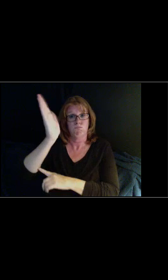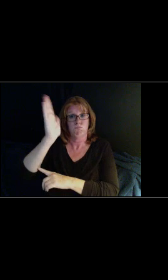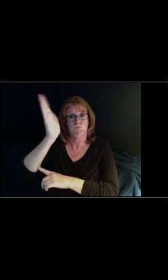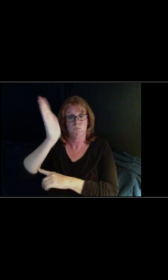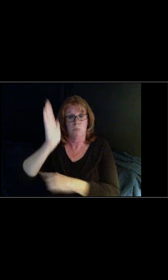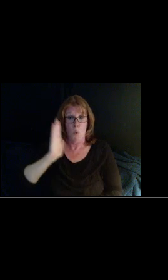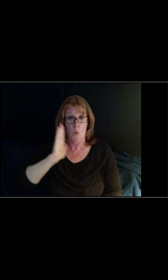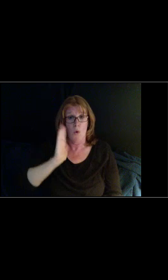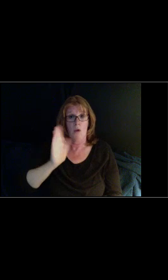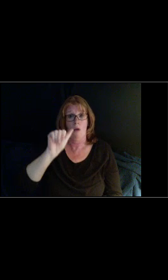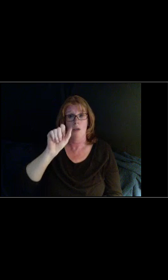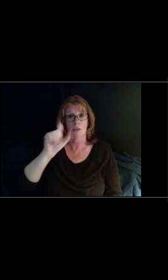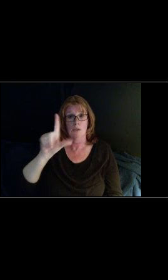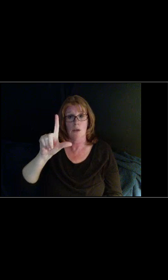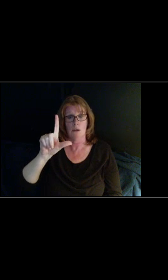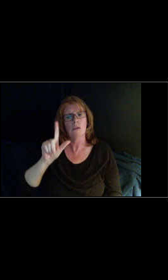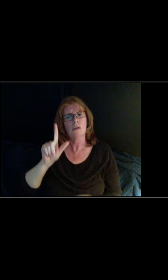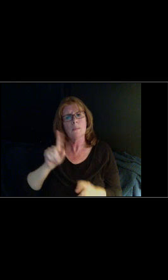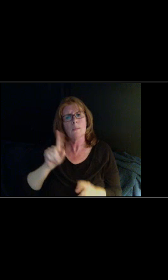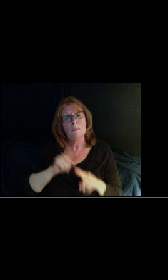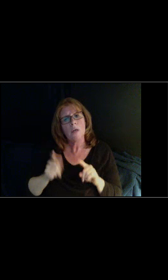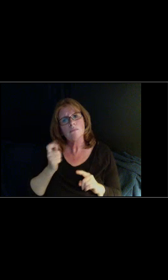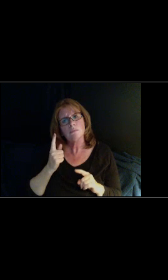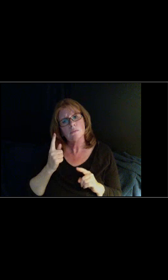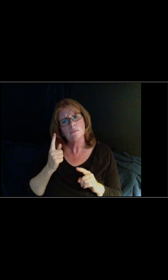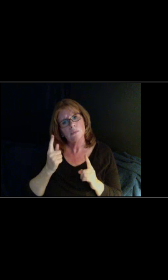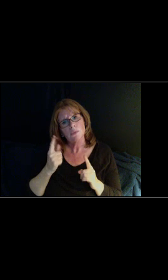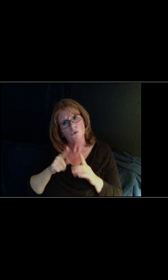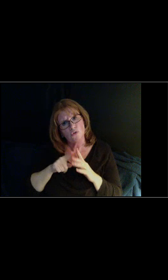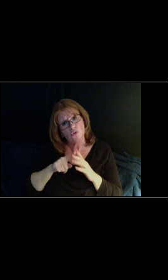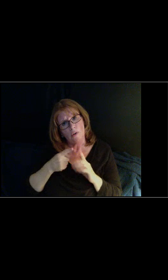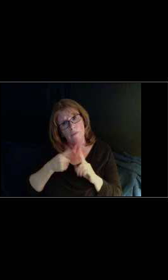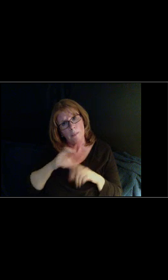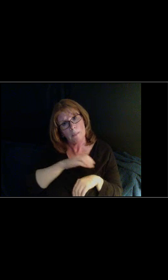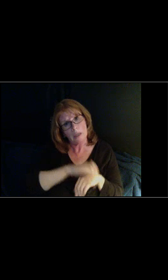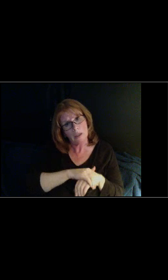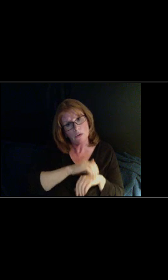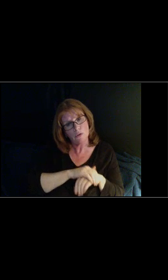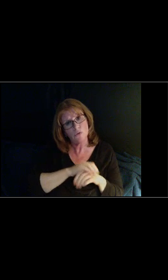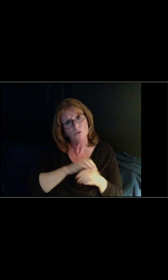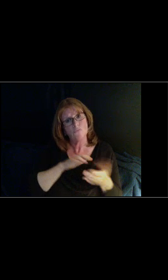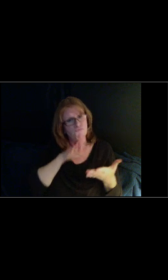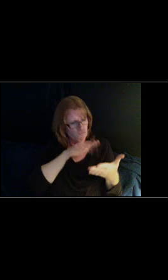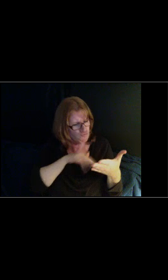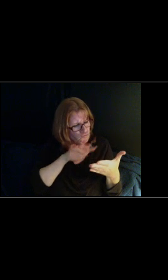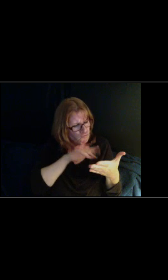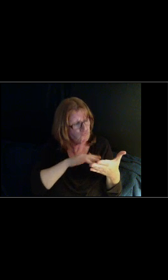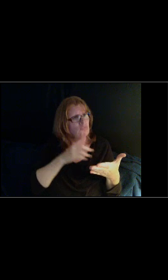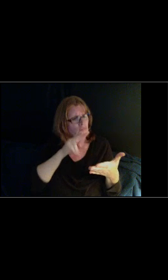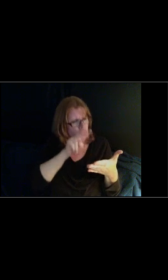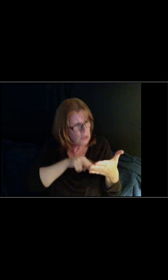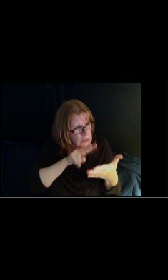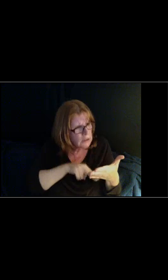More and more nowadays, when you see presentations, you see them done in American Sign Language.